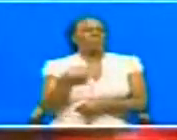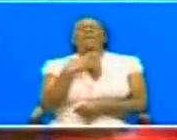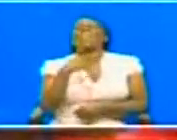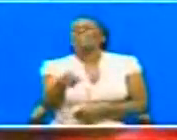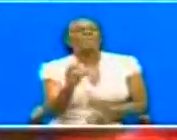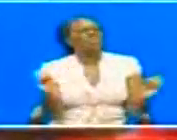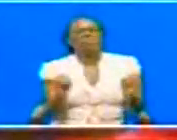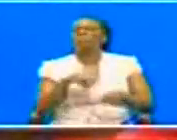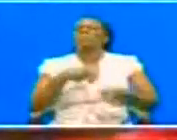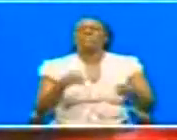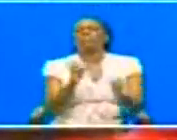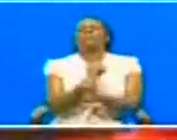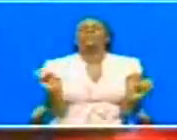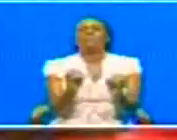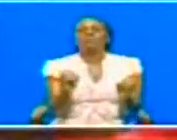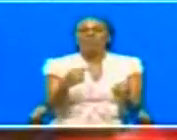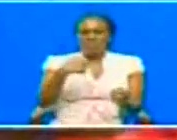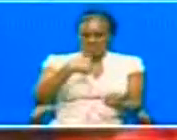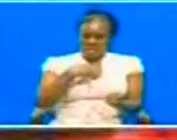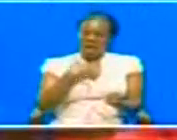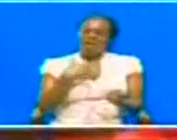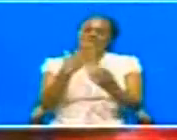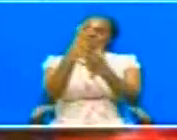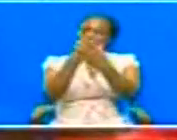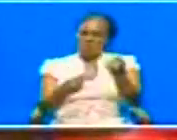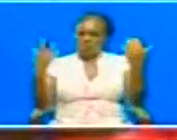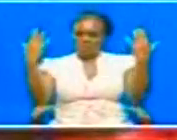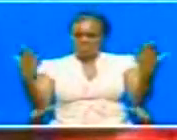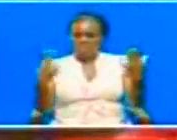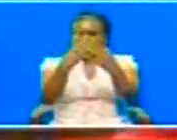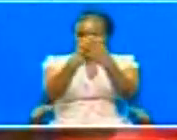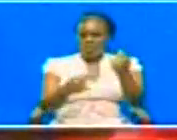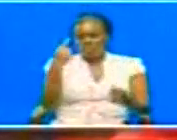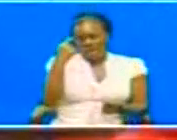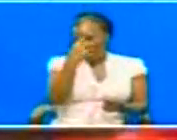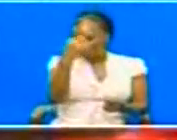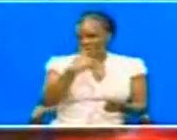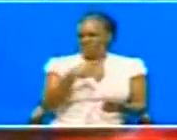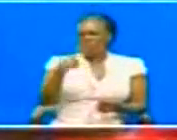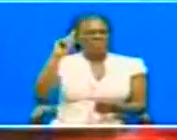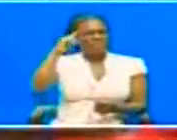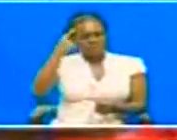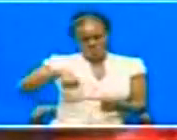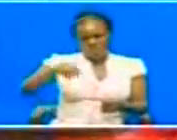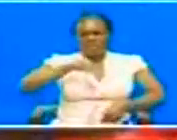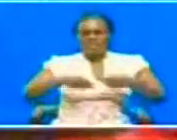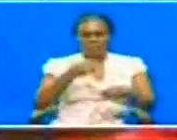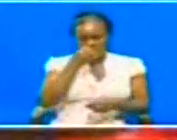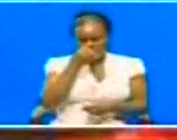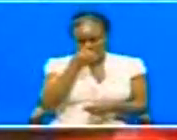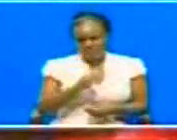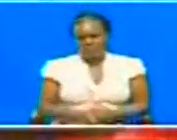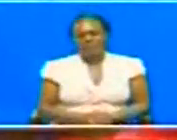that. I don't like that because I have both arms, both legs, both eyes. So they're grouping us as people with disabilities.